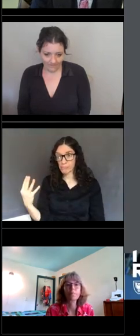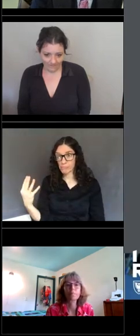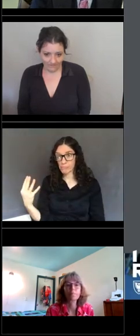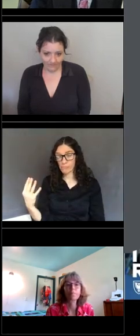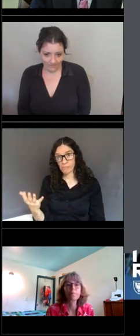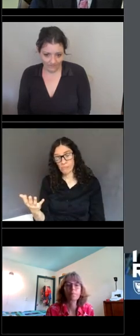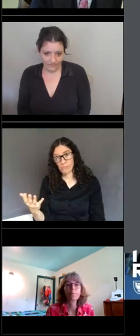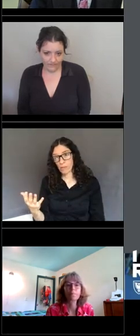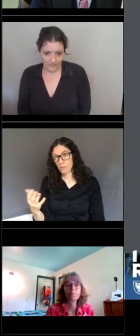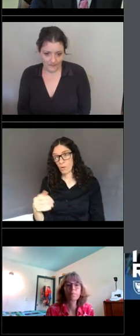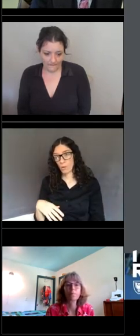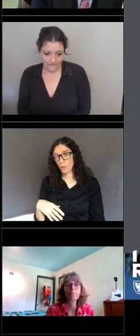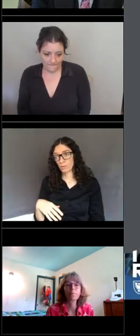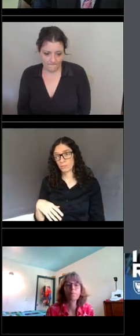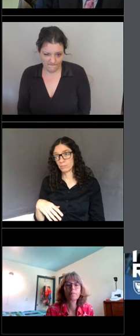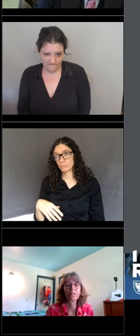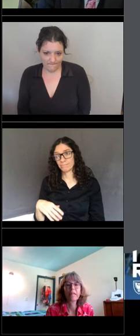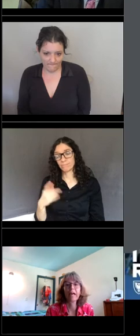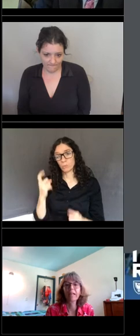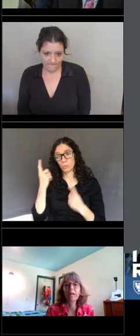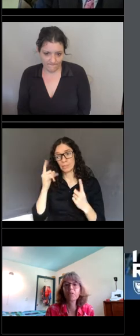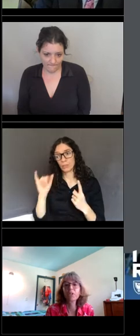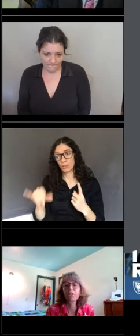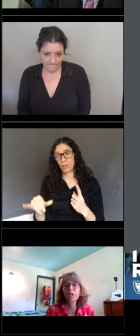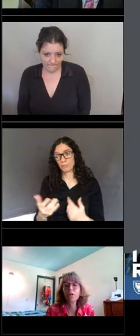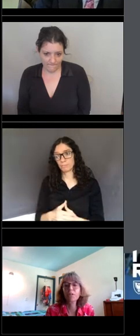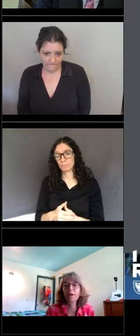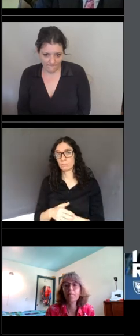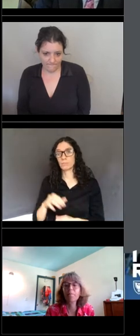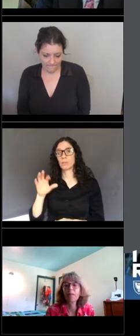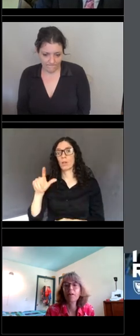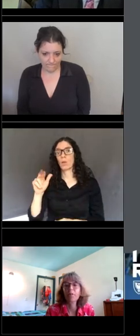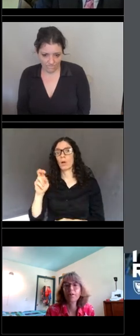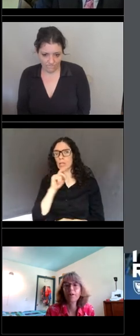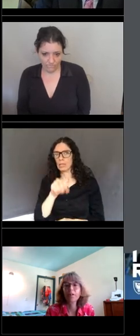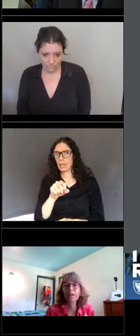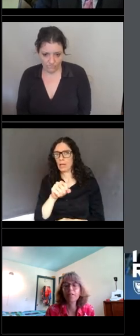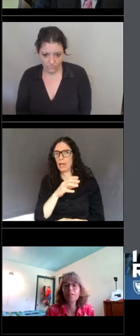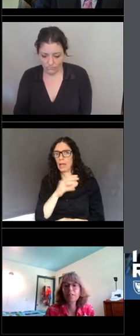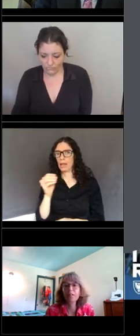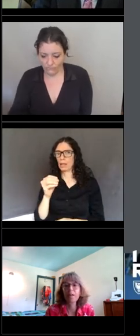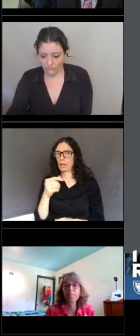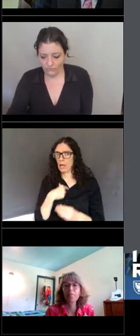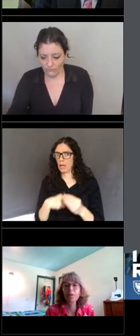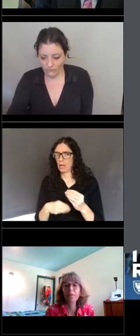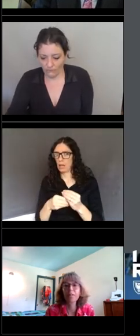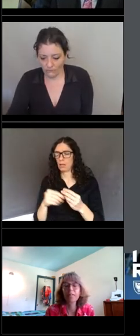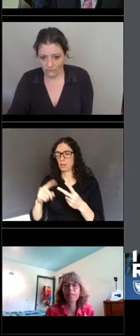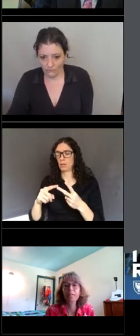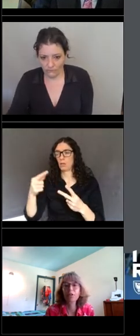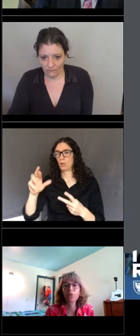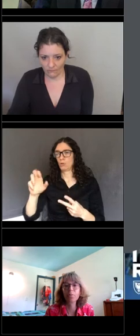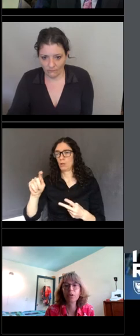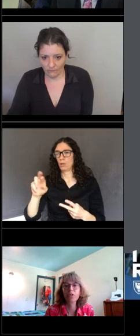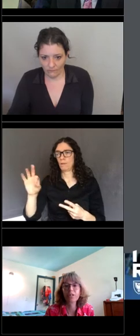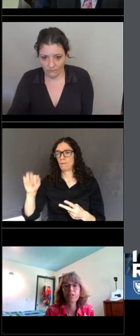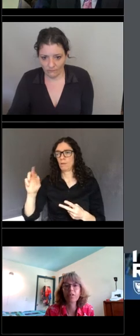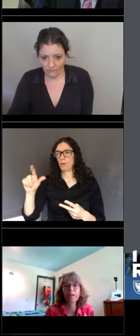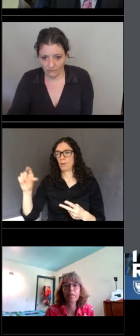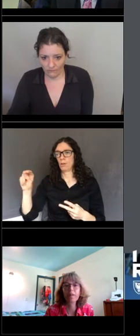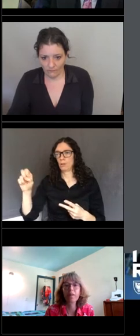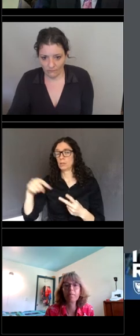you know, to be kept in consideration. Yeah, and I will just note, Greater Farallones, just because I am familiar with it, does include